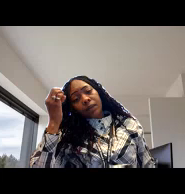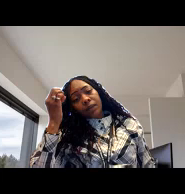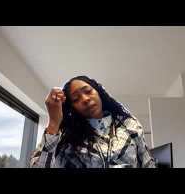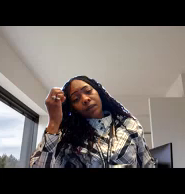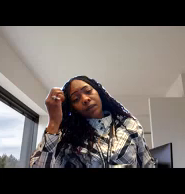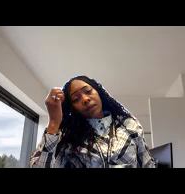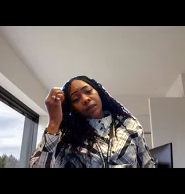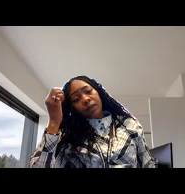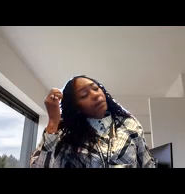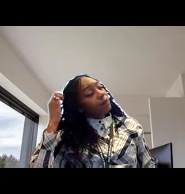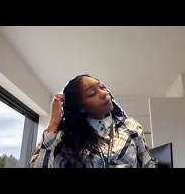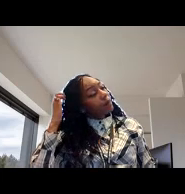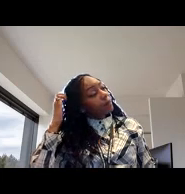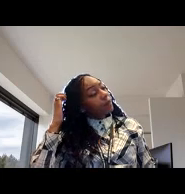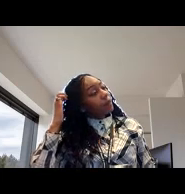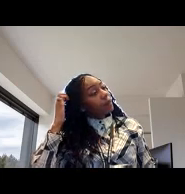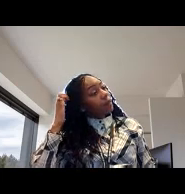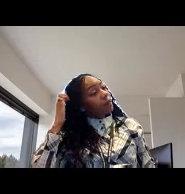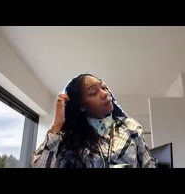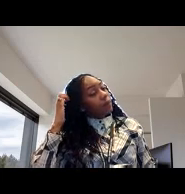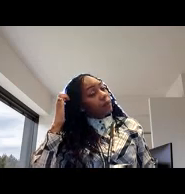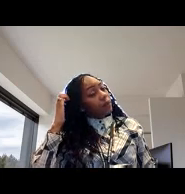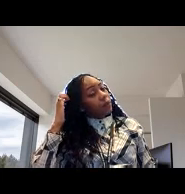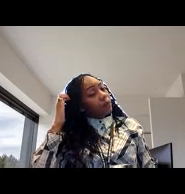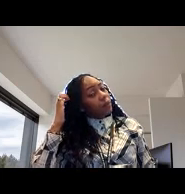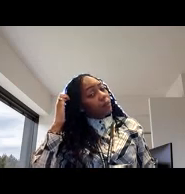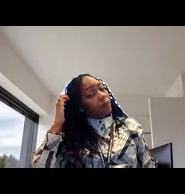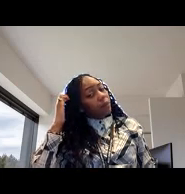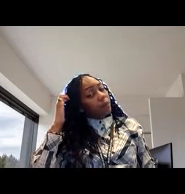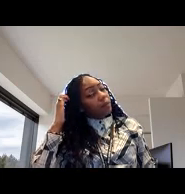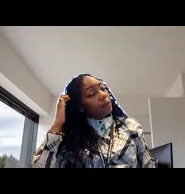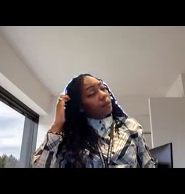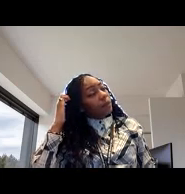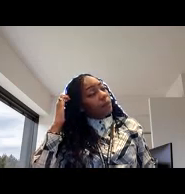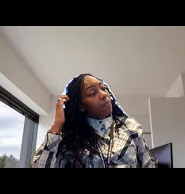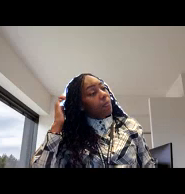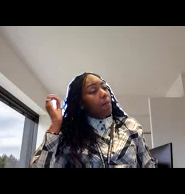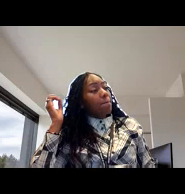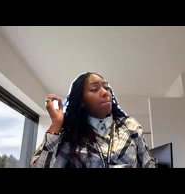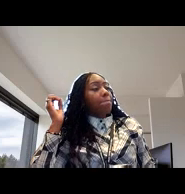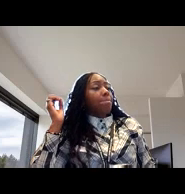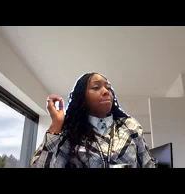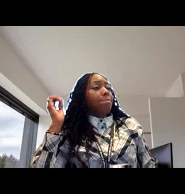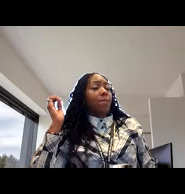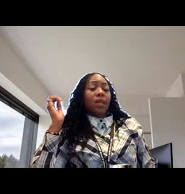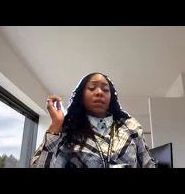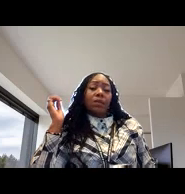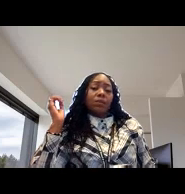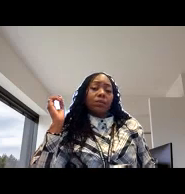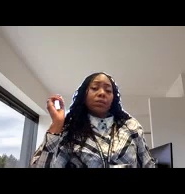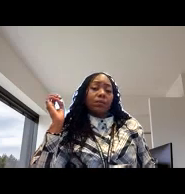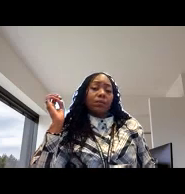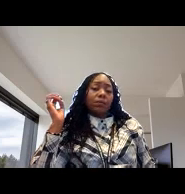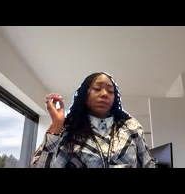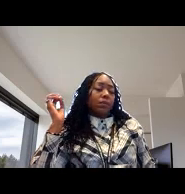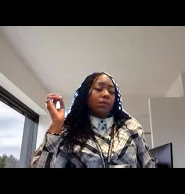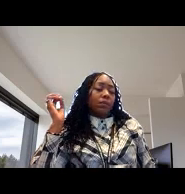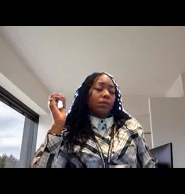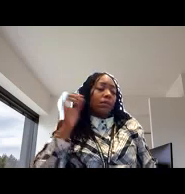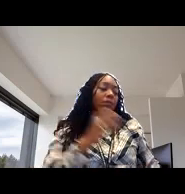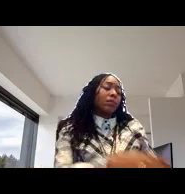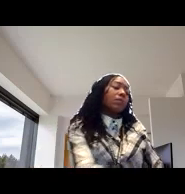12474, and then this, I think it's like the actually next 5 pages, the next 3 or 4 are the most important, I think, to the APCD